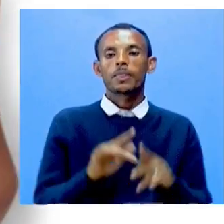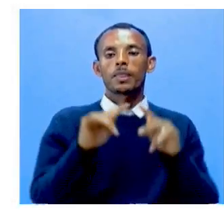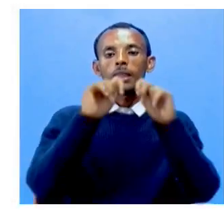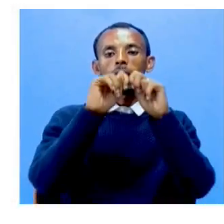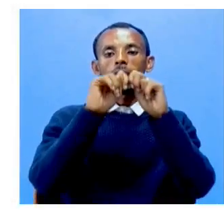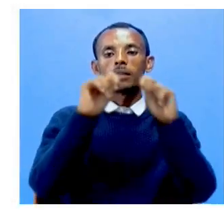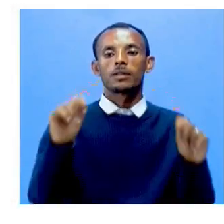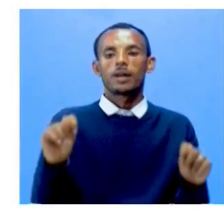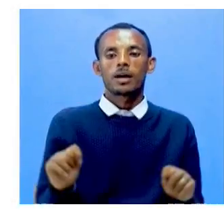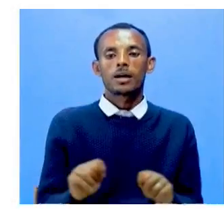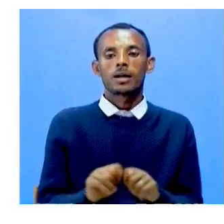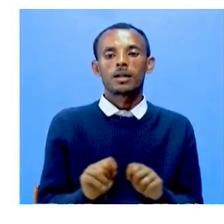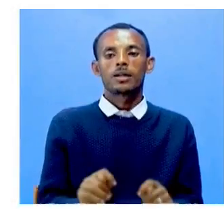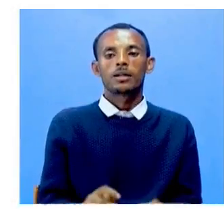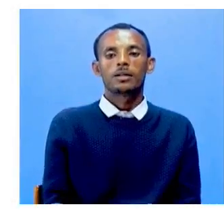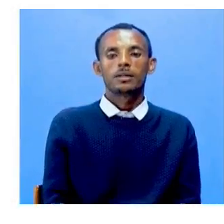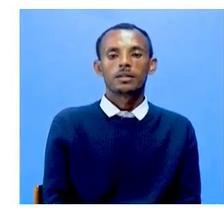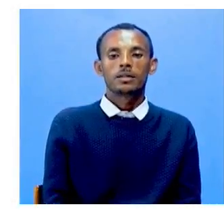triangle